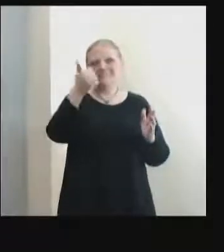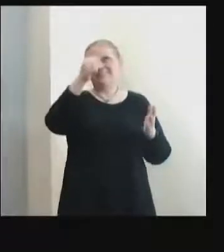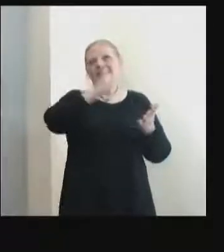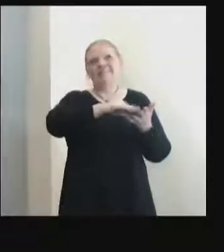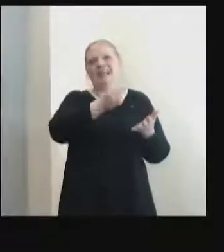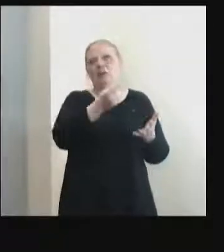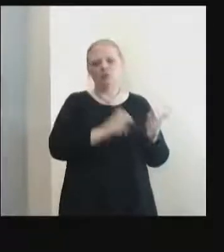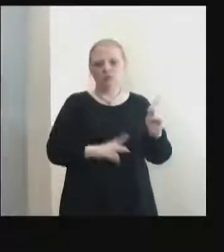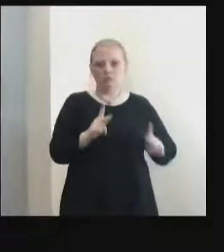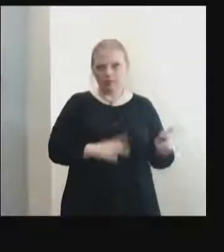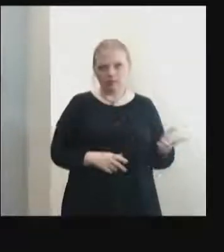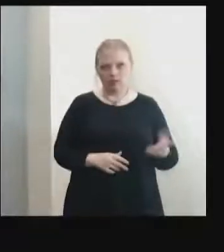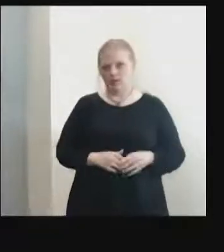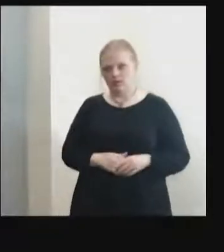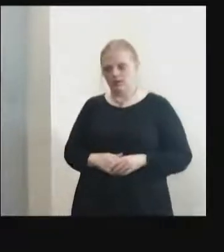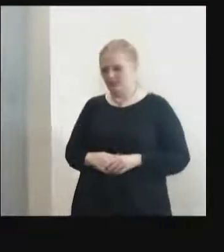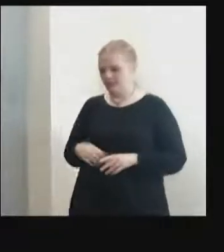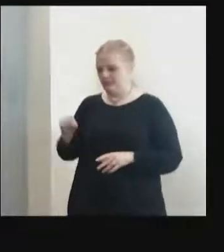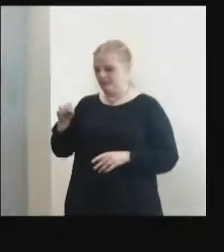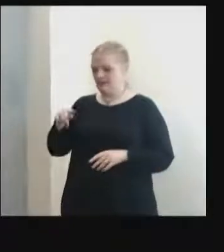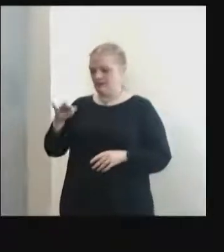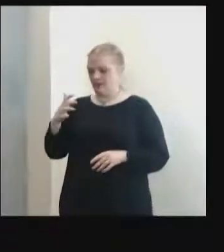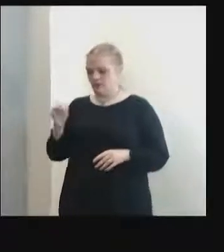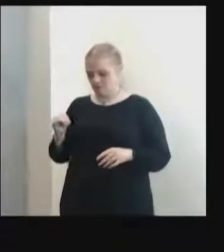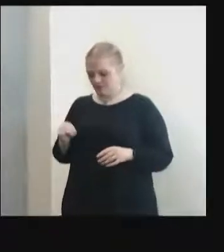thousands. Spectrum News?